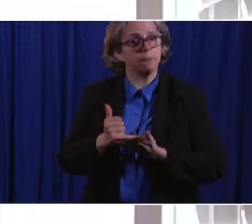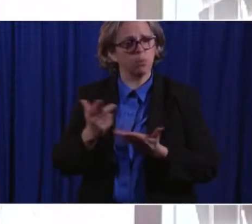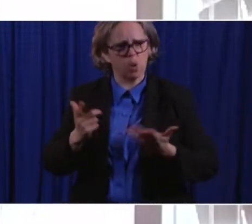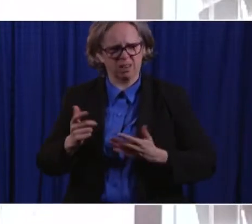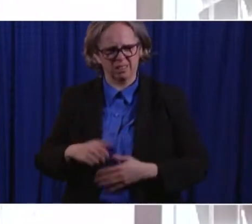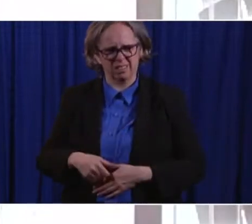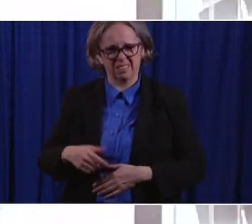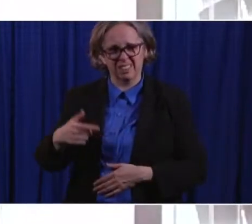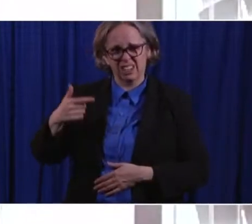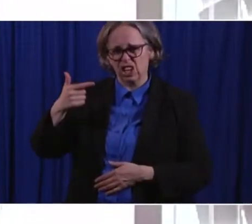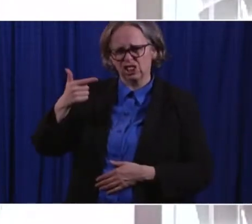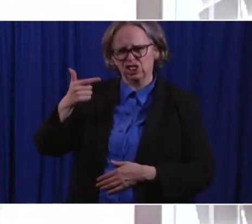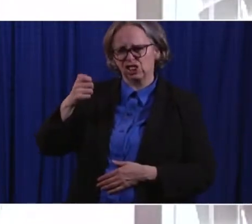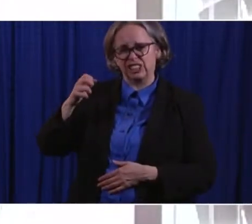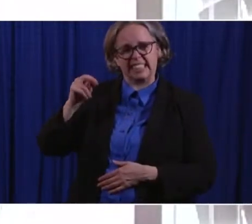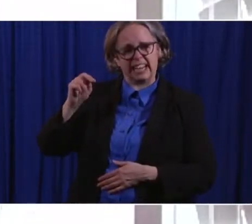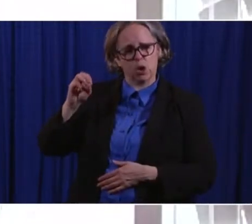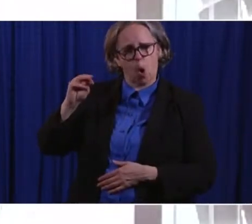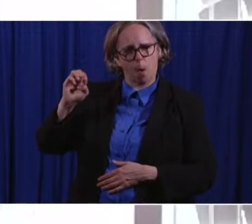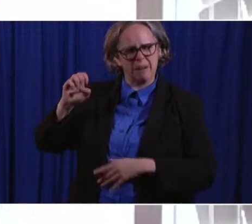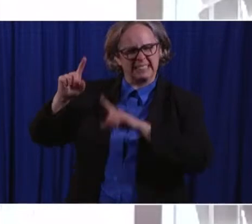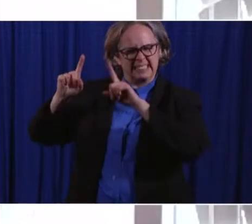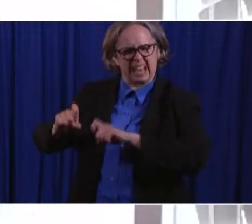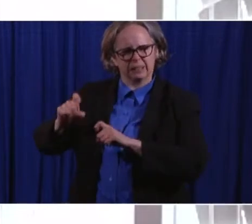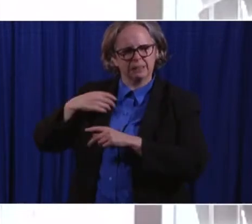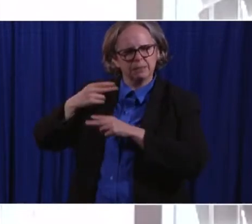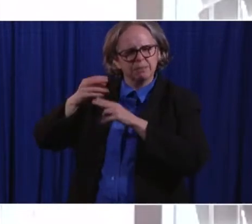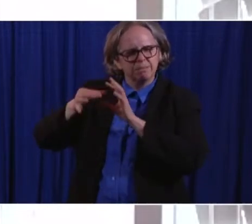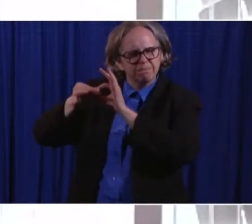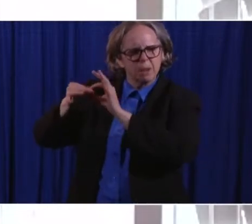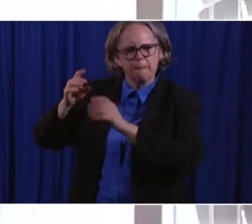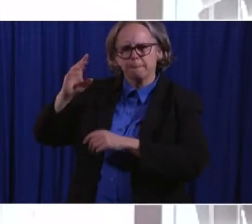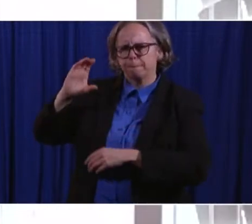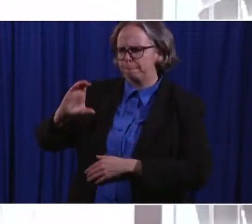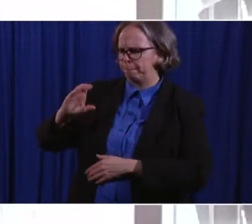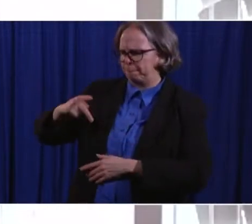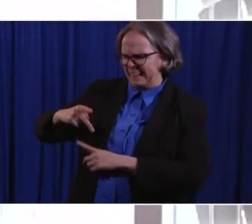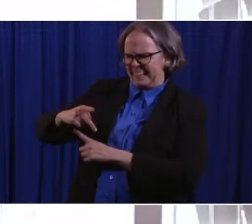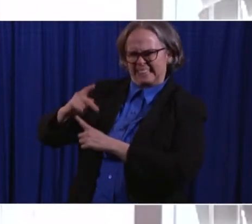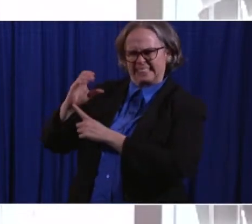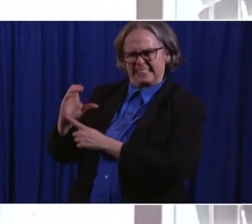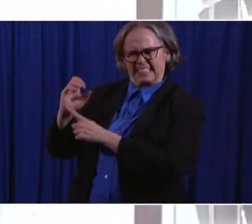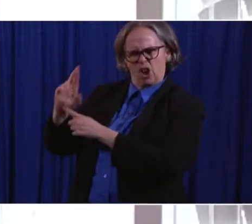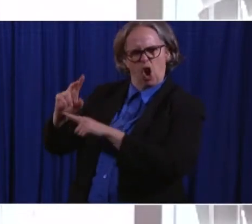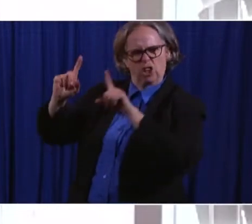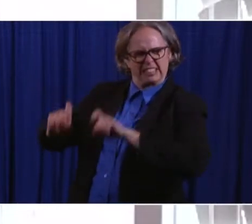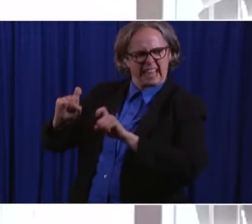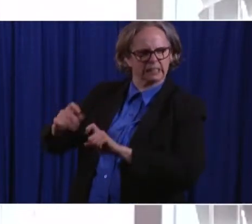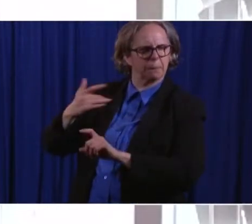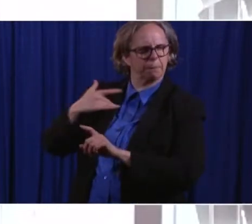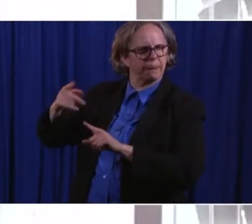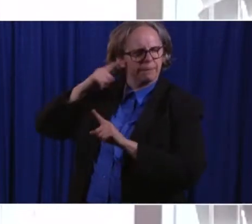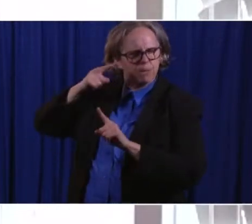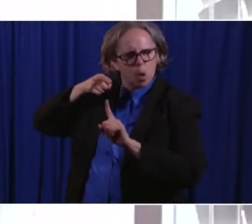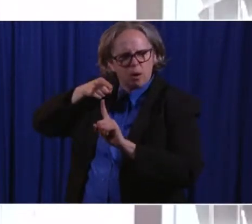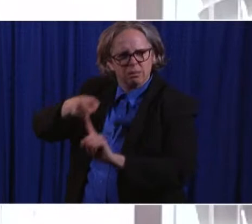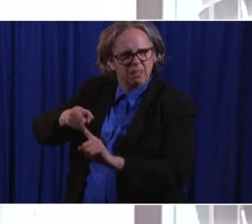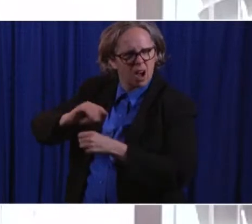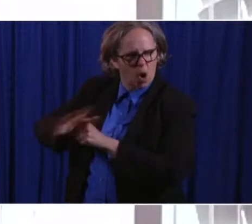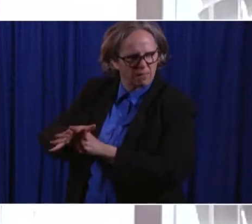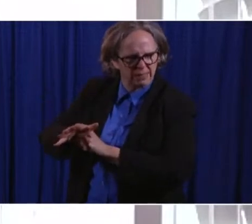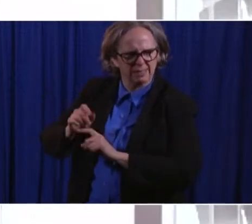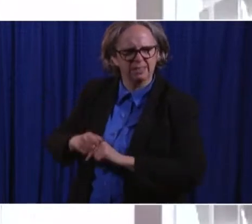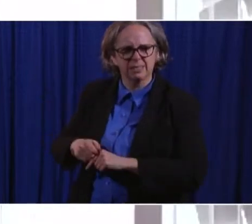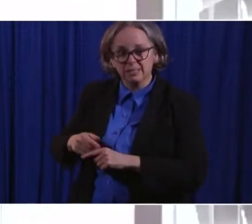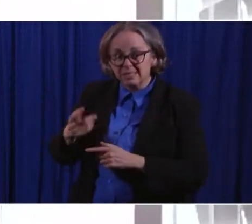PCR tests. And of those, only those where there's still enough available, enough sample